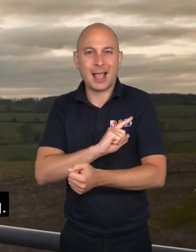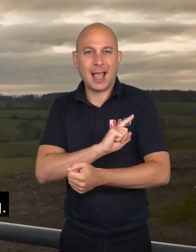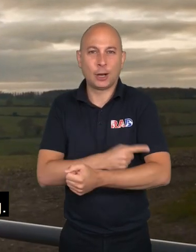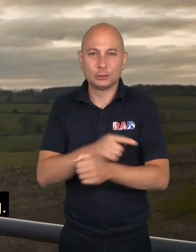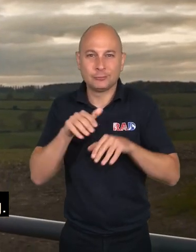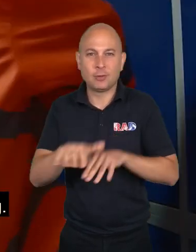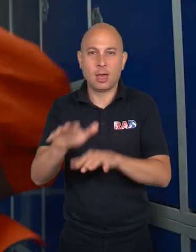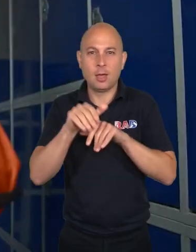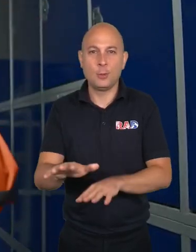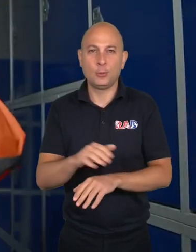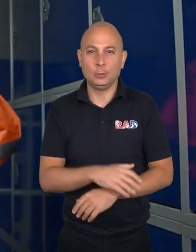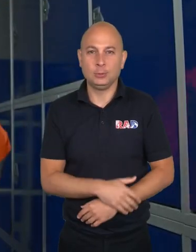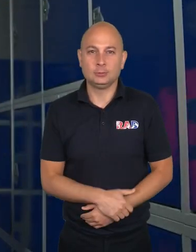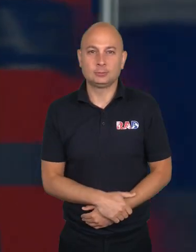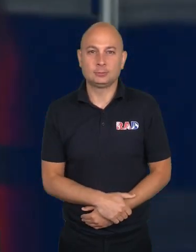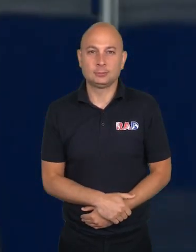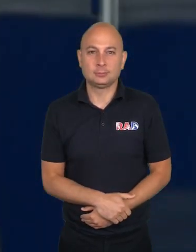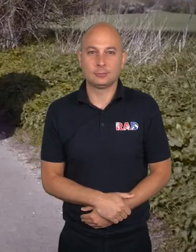Proud to keep the energy flowing.